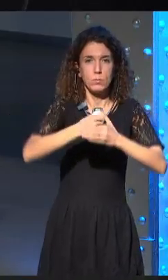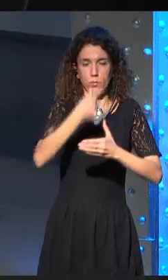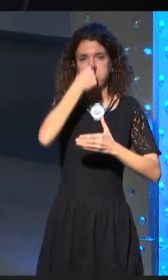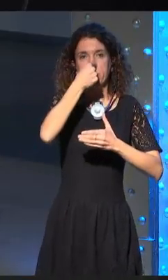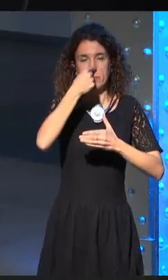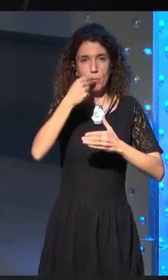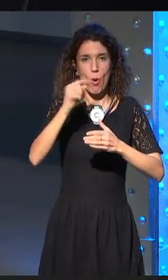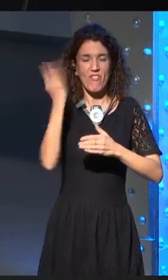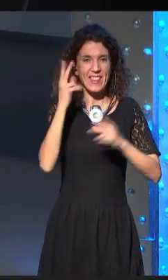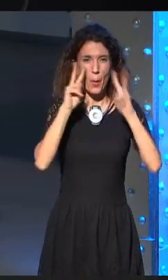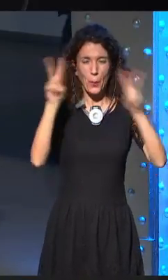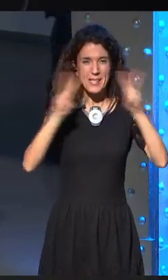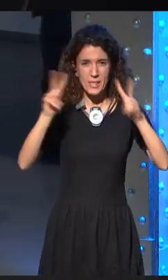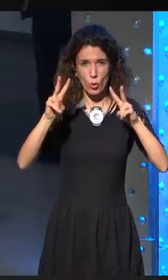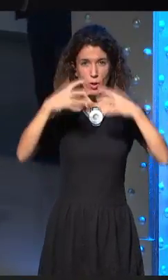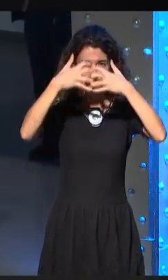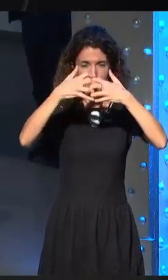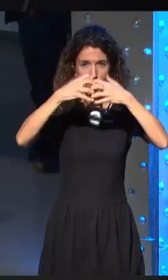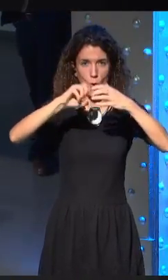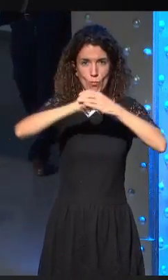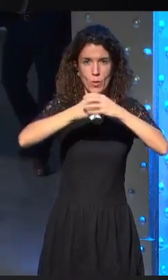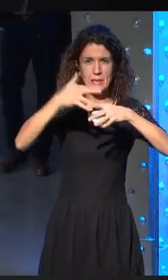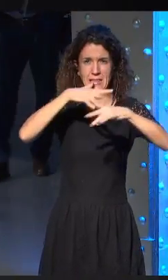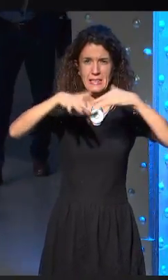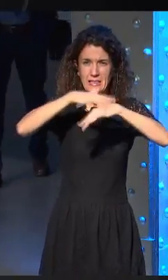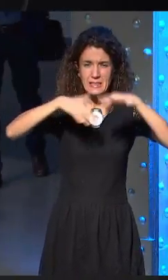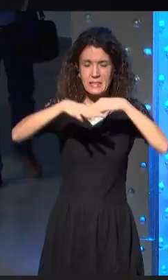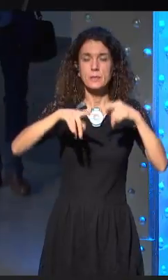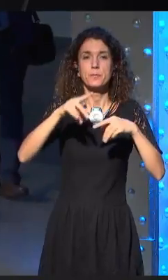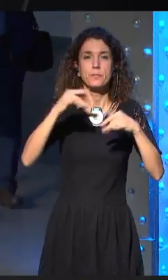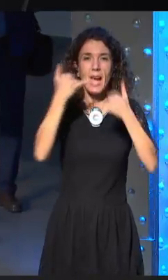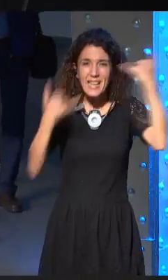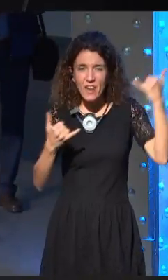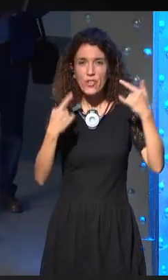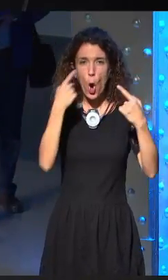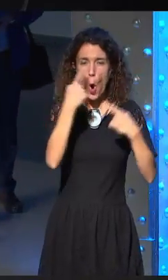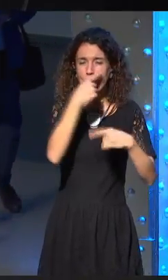get swelling of the optic nerve. These things called choroidal folds, this part that